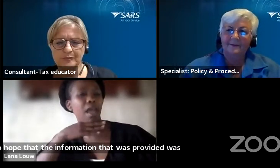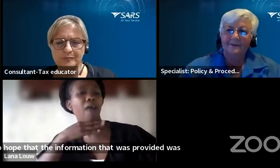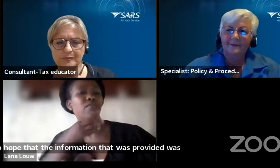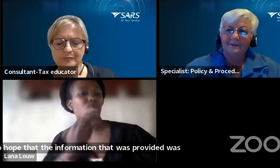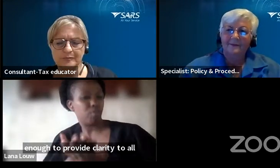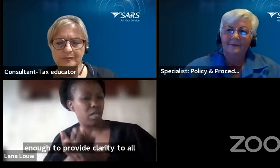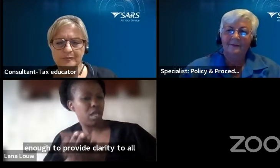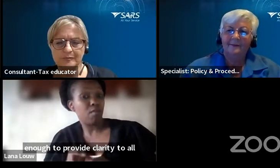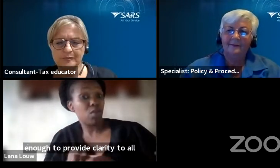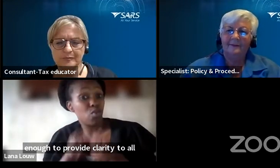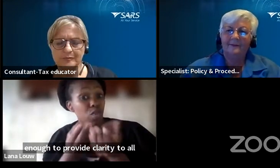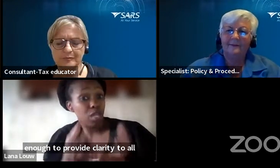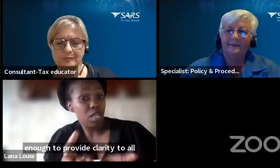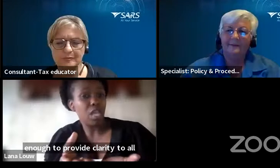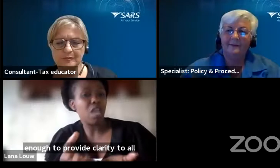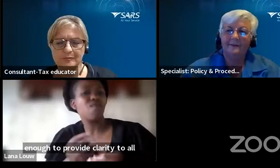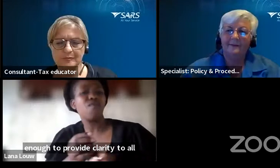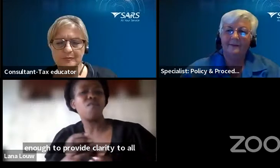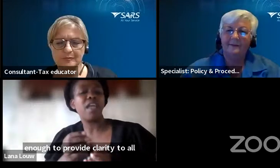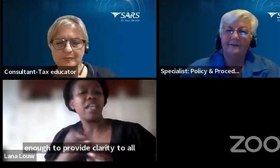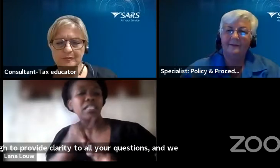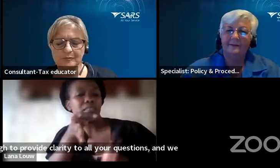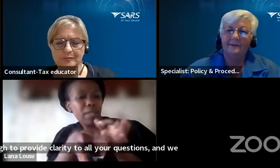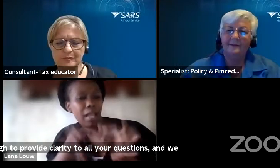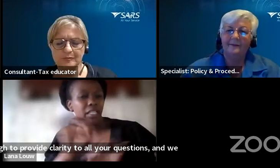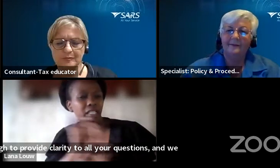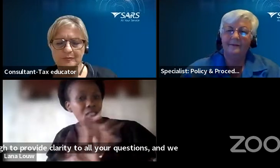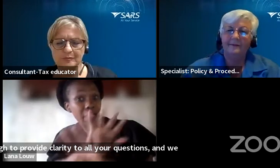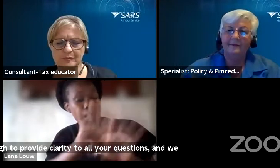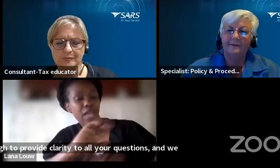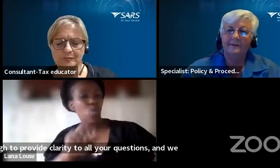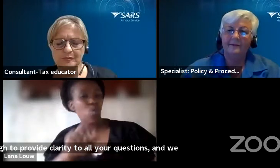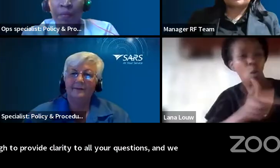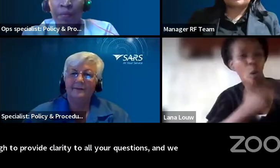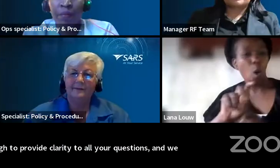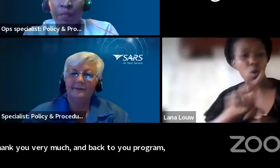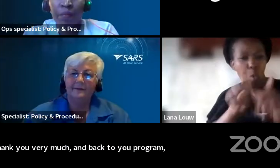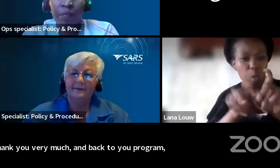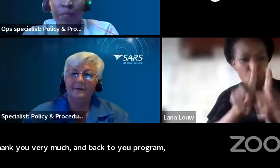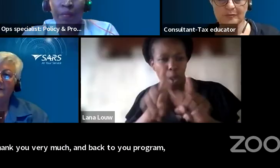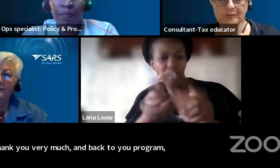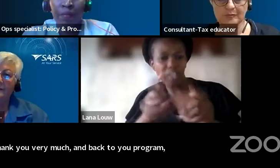your questions. And we thank you very much. And back to you, Program Director.